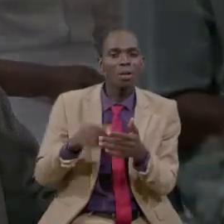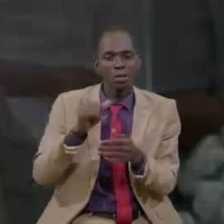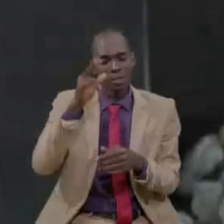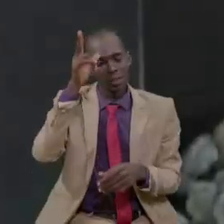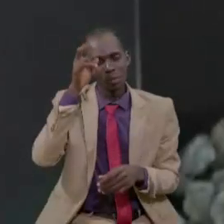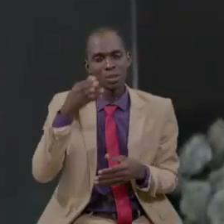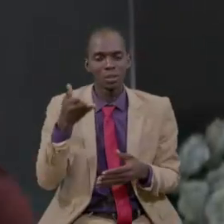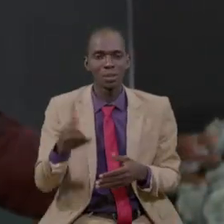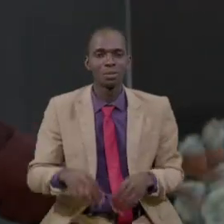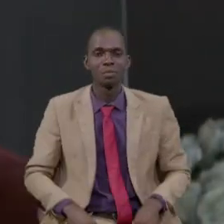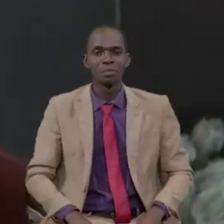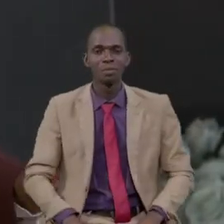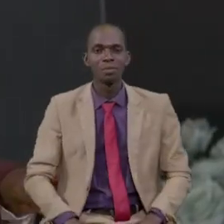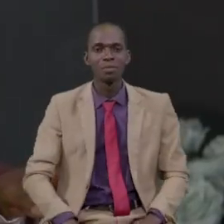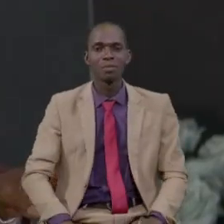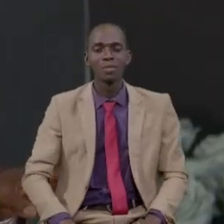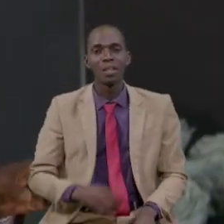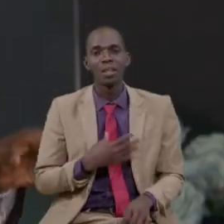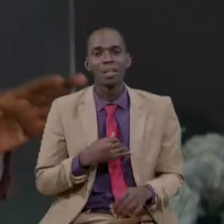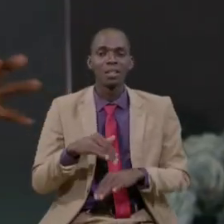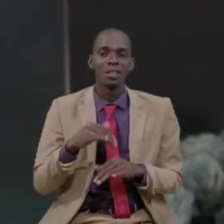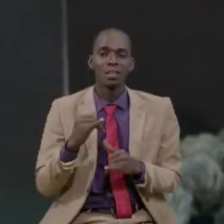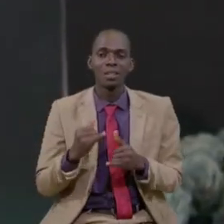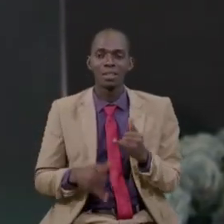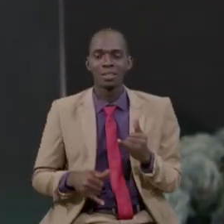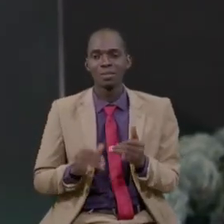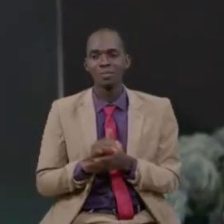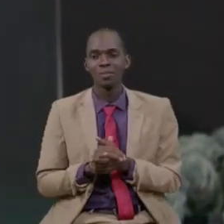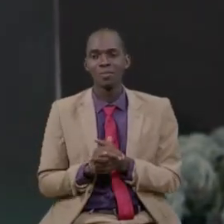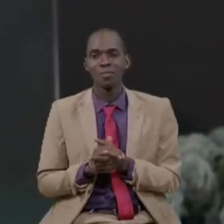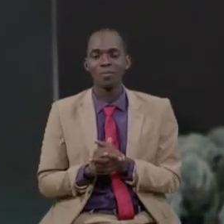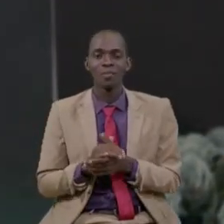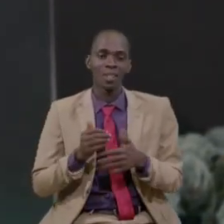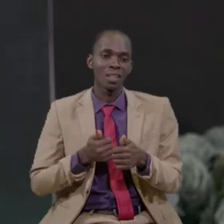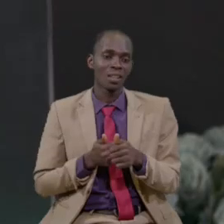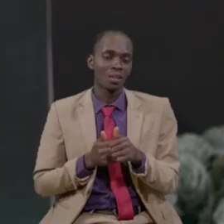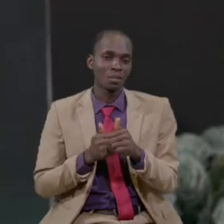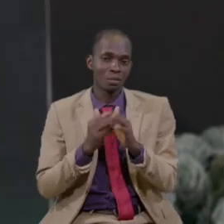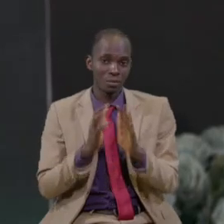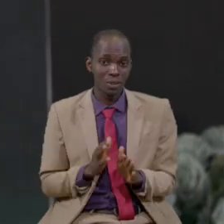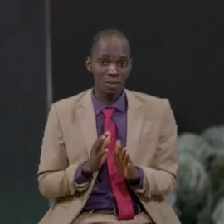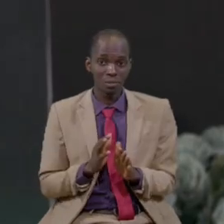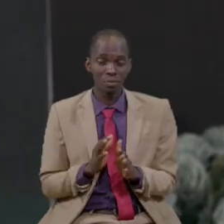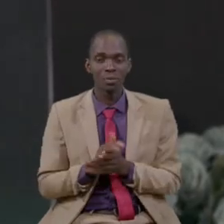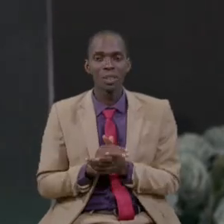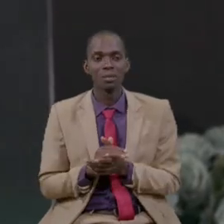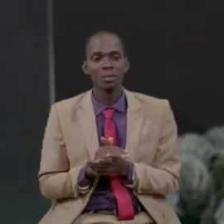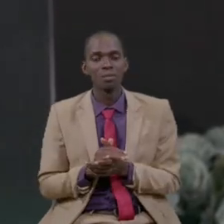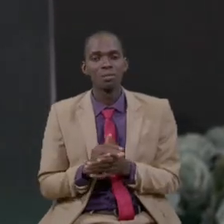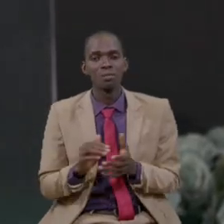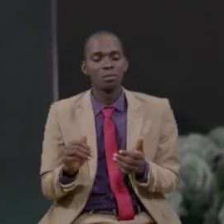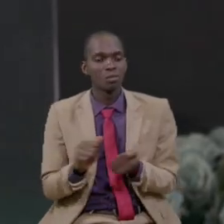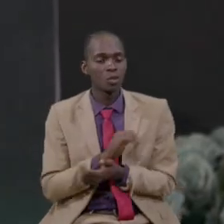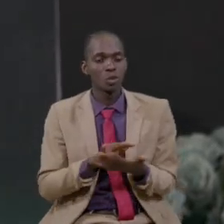And so eventually, Apostle soils his life, destroys his